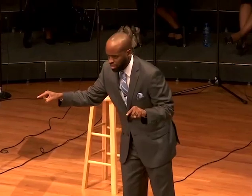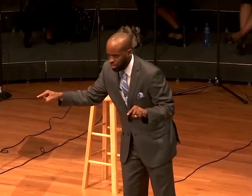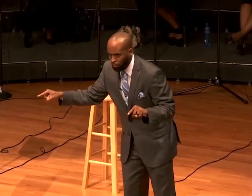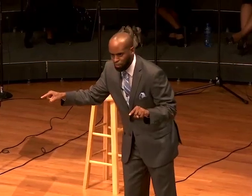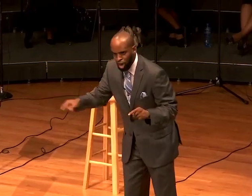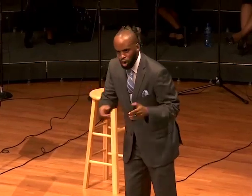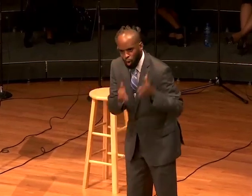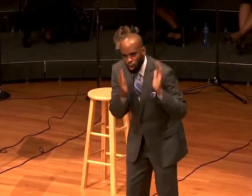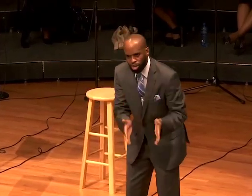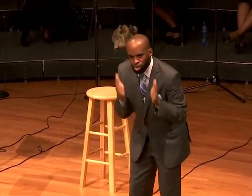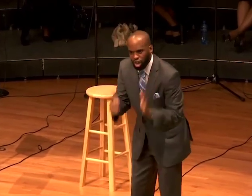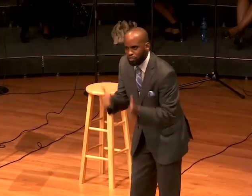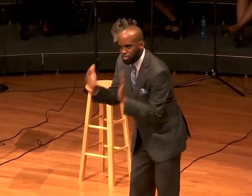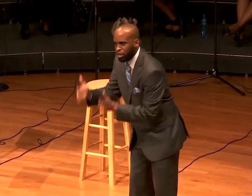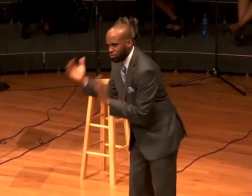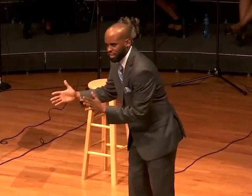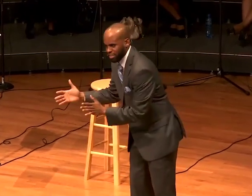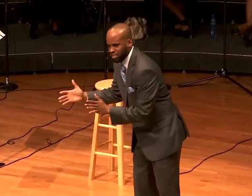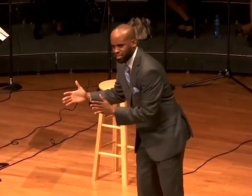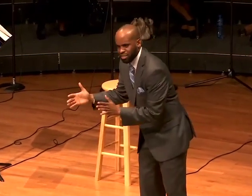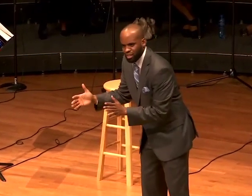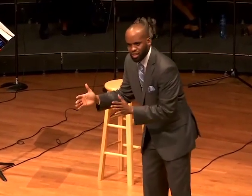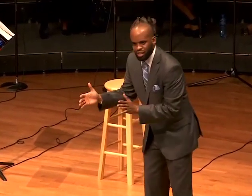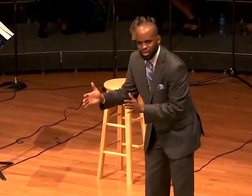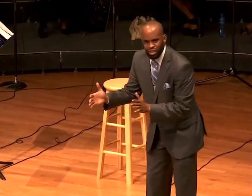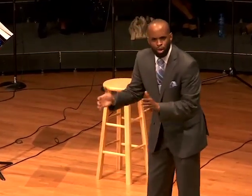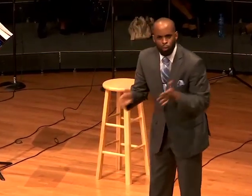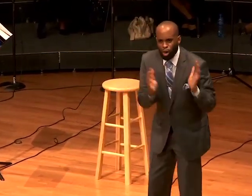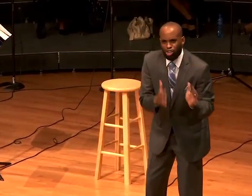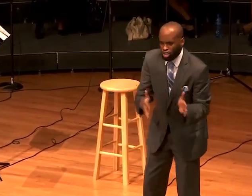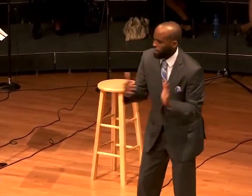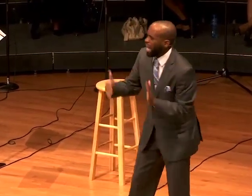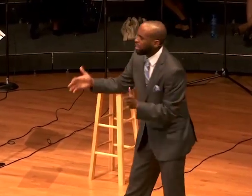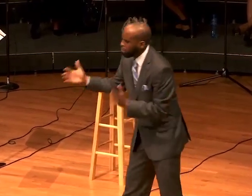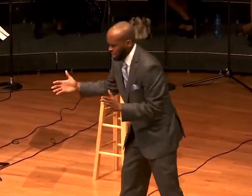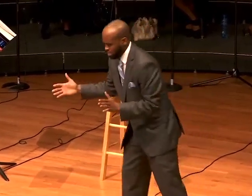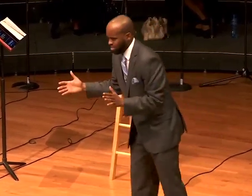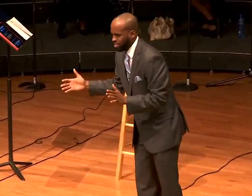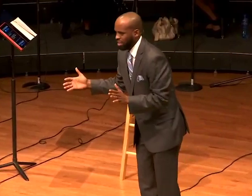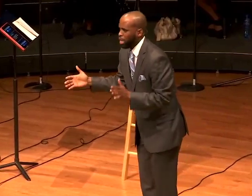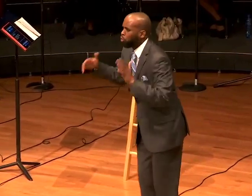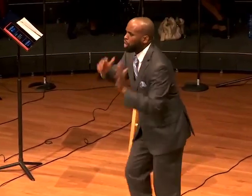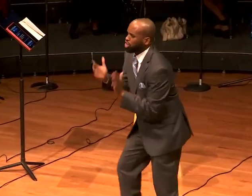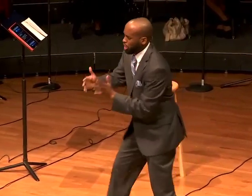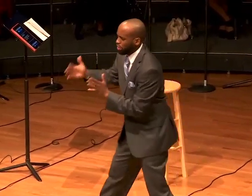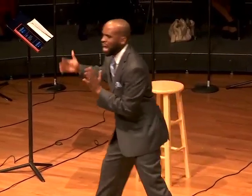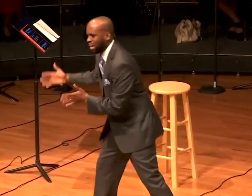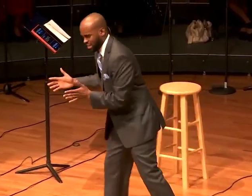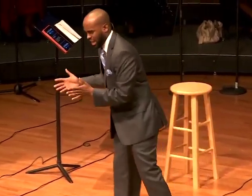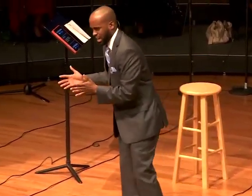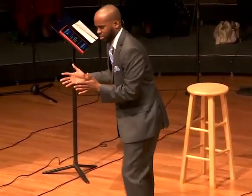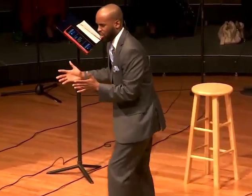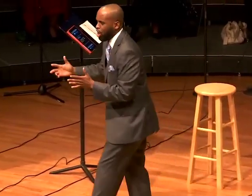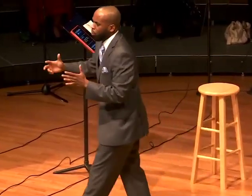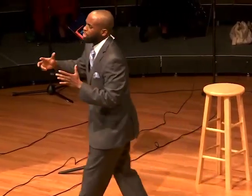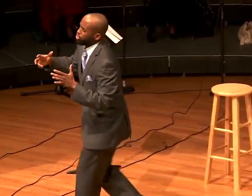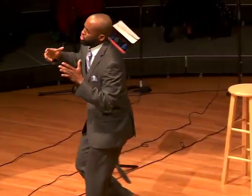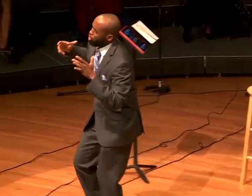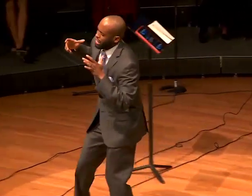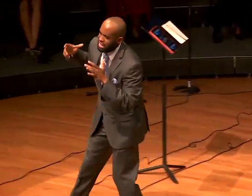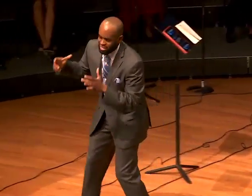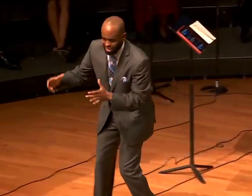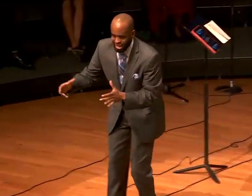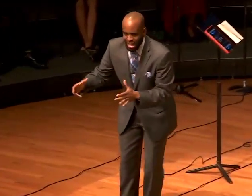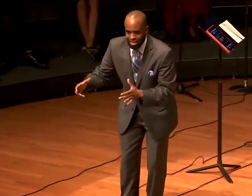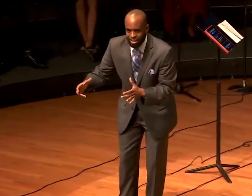liturgy, order of service, worship elements, and worship context. We are